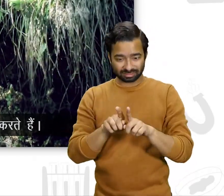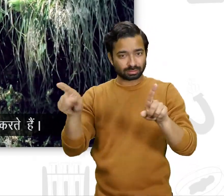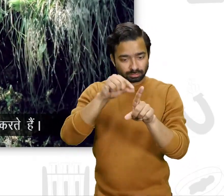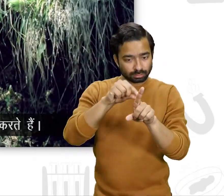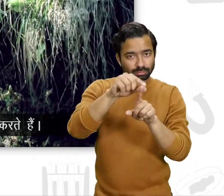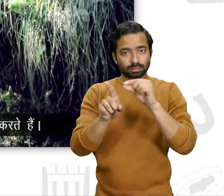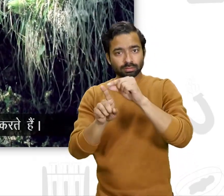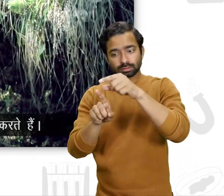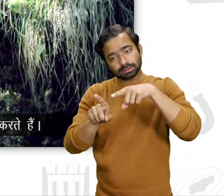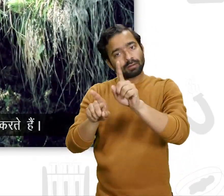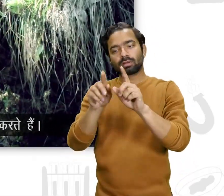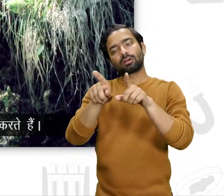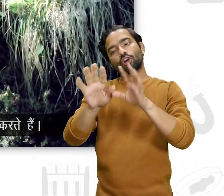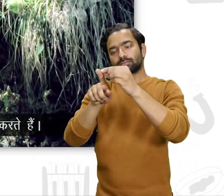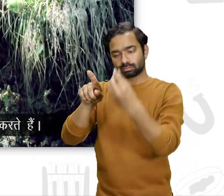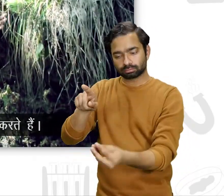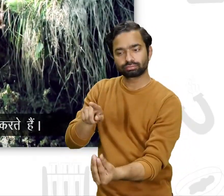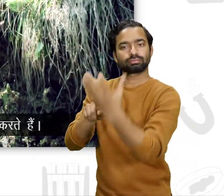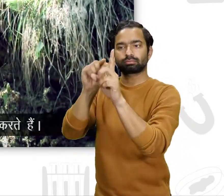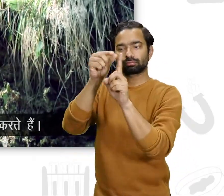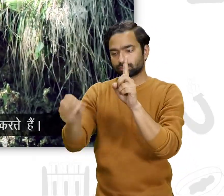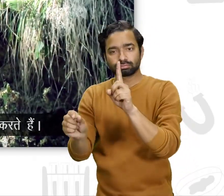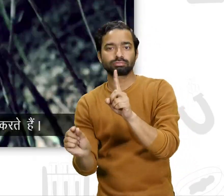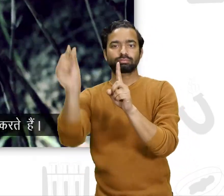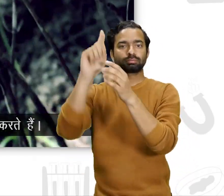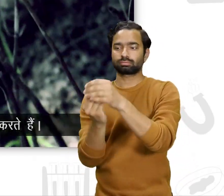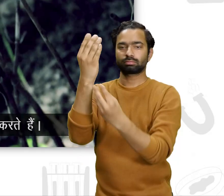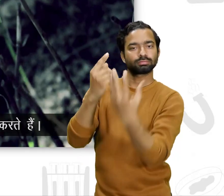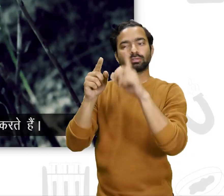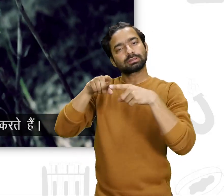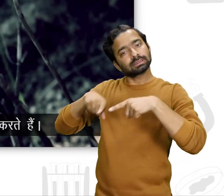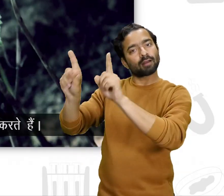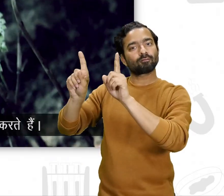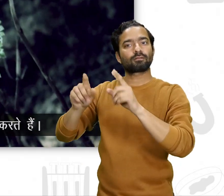sporangia underside the mature leaves.